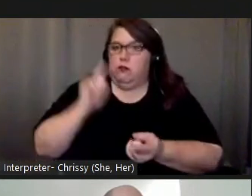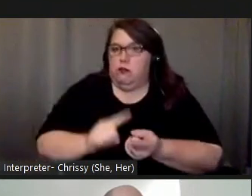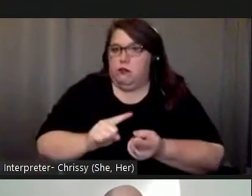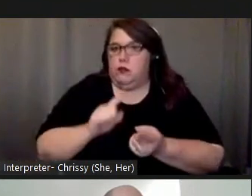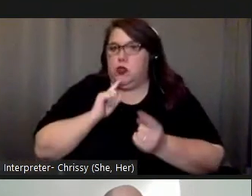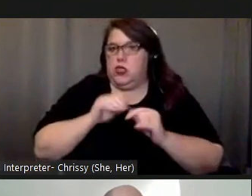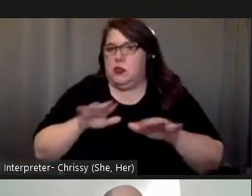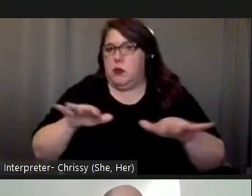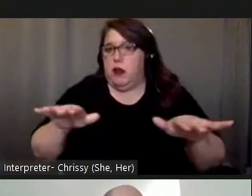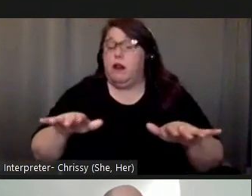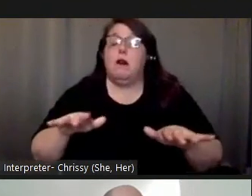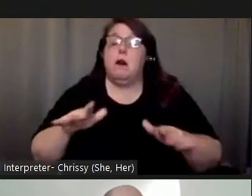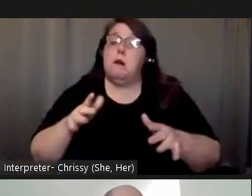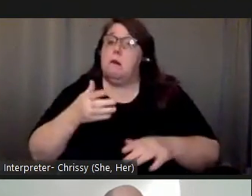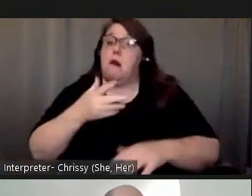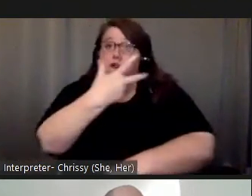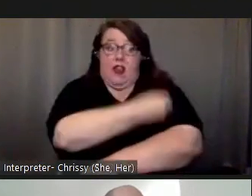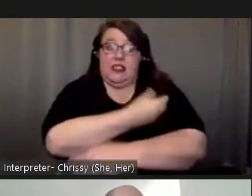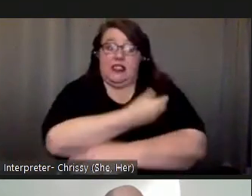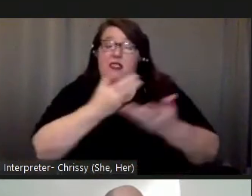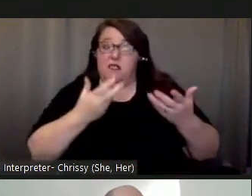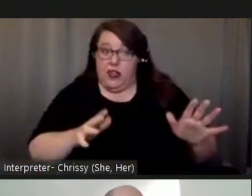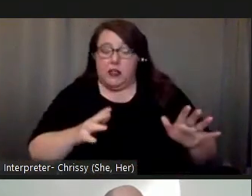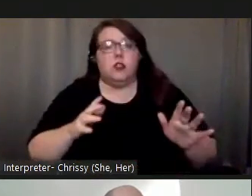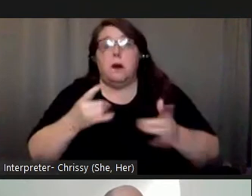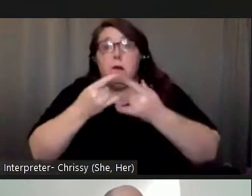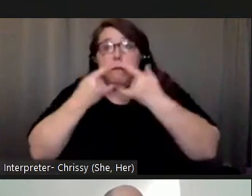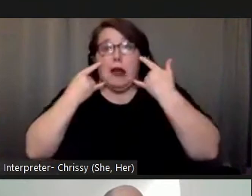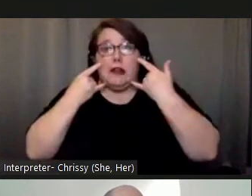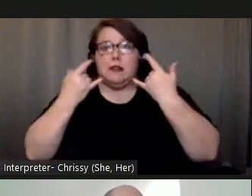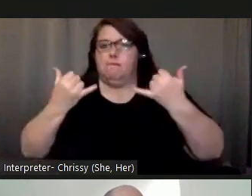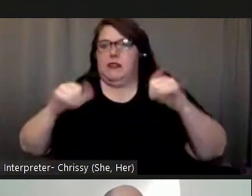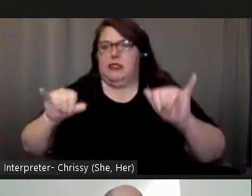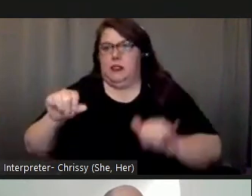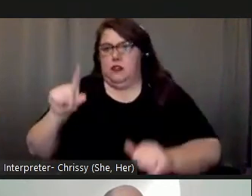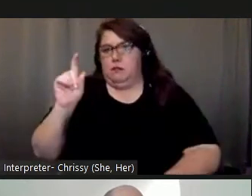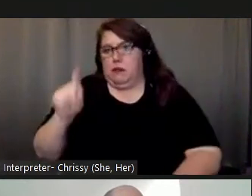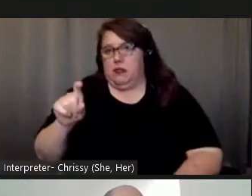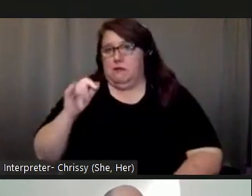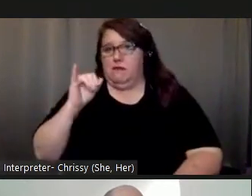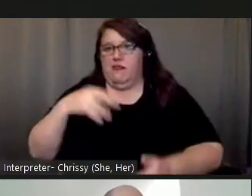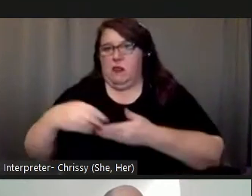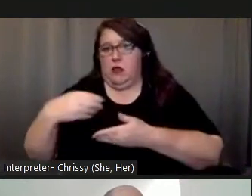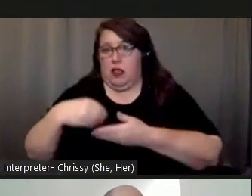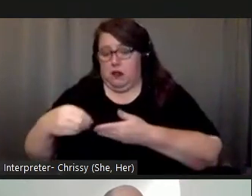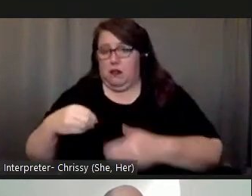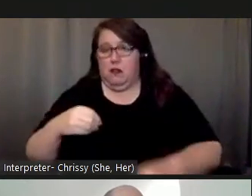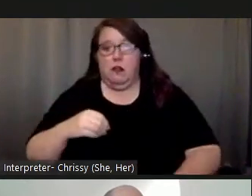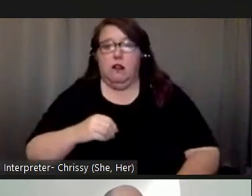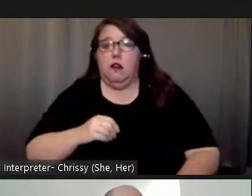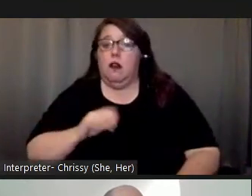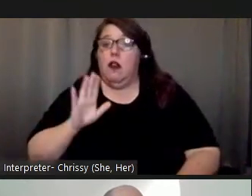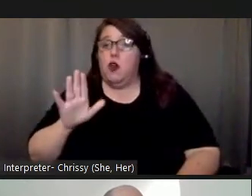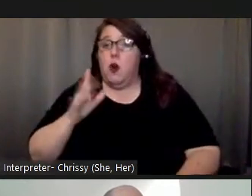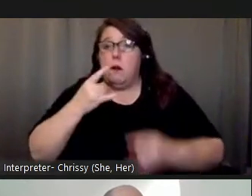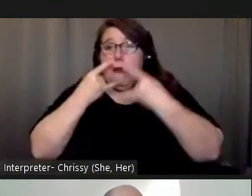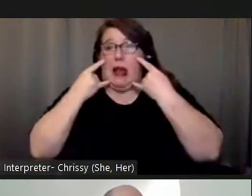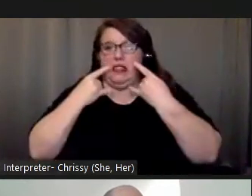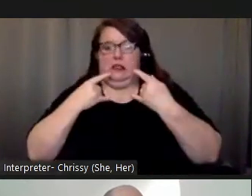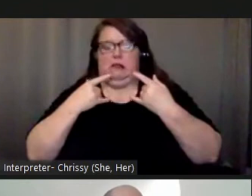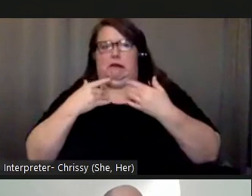after being vaccinated, we should be wearing masks when we go outside. And if you don't have a well-fitted mask,